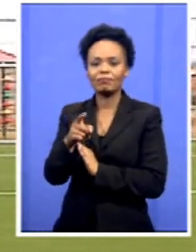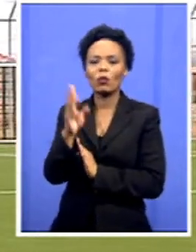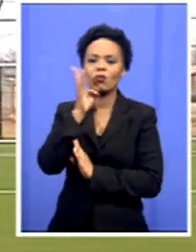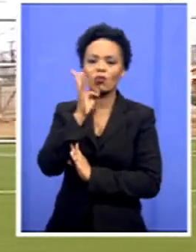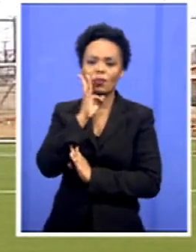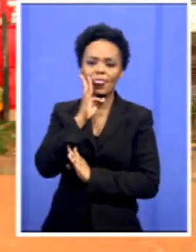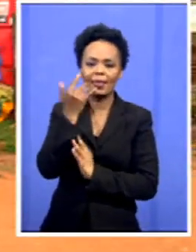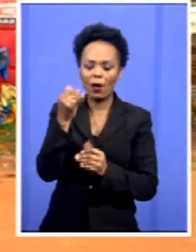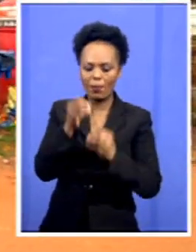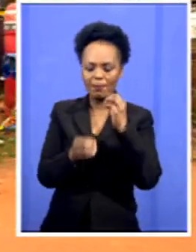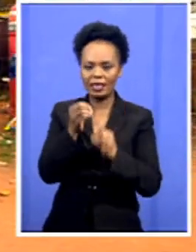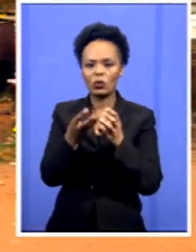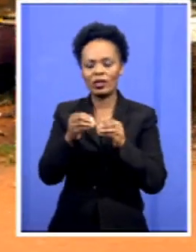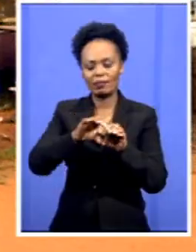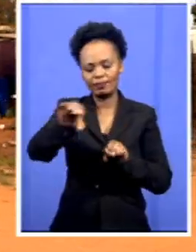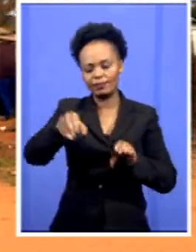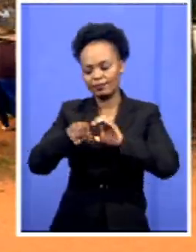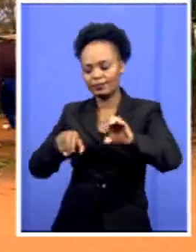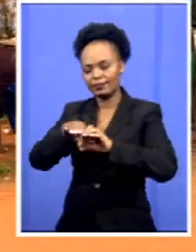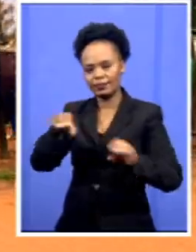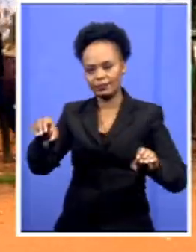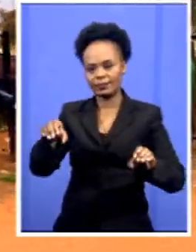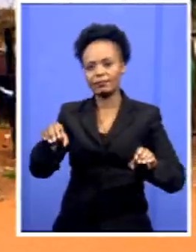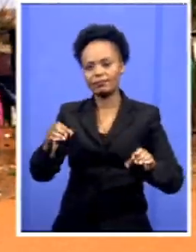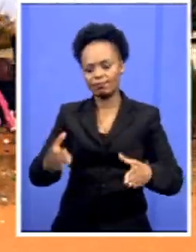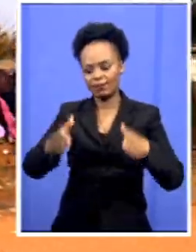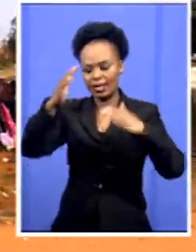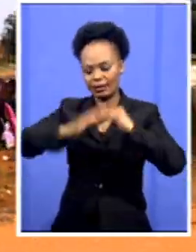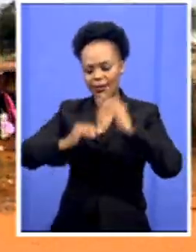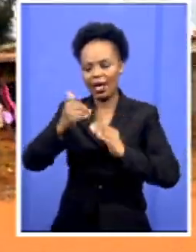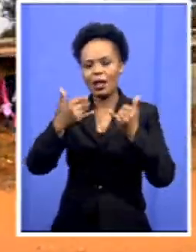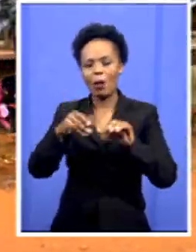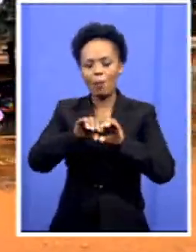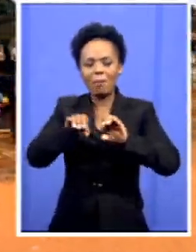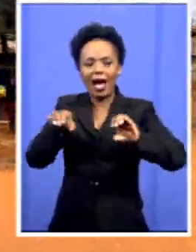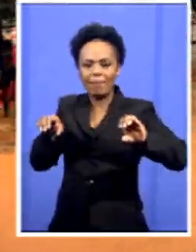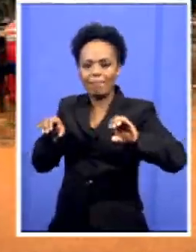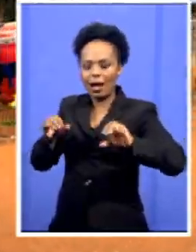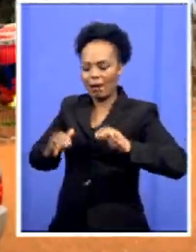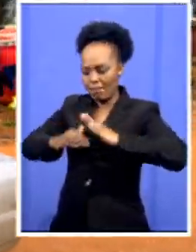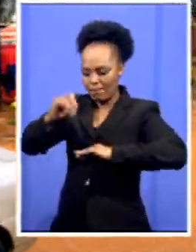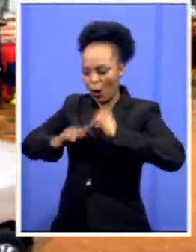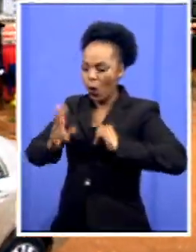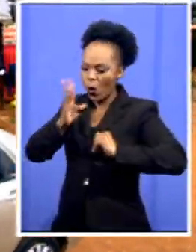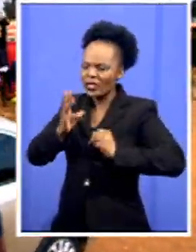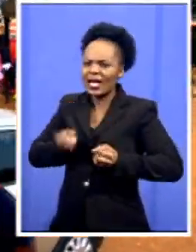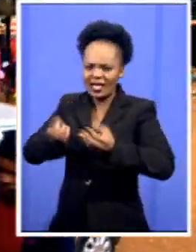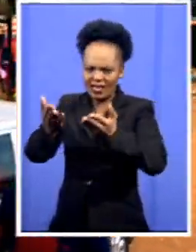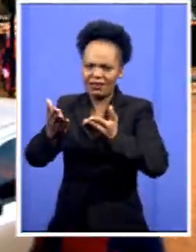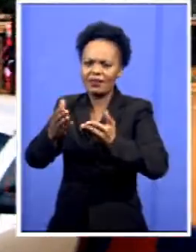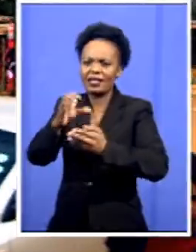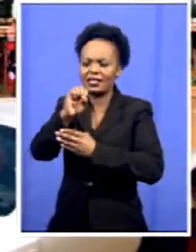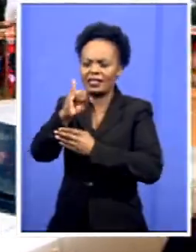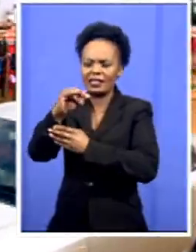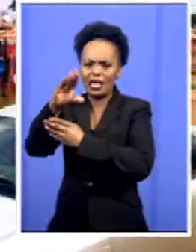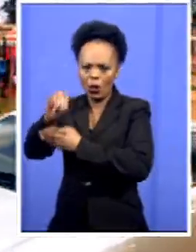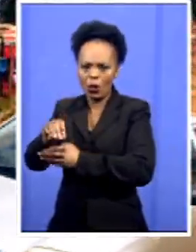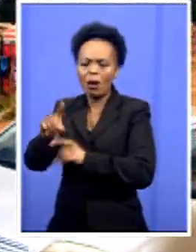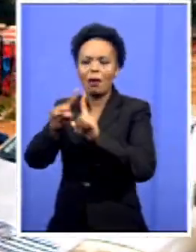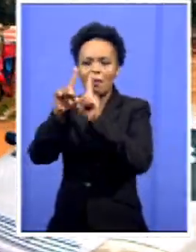So we're taking the pipes to the homes. We're already providing water to our people of Sicelo. But because